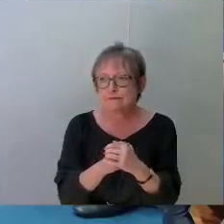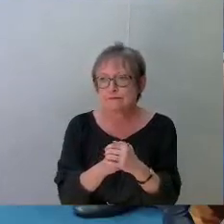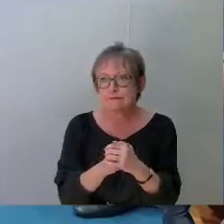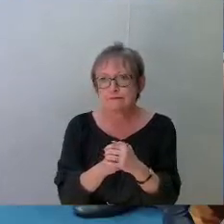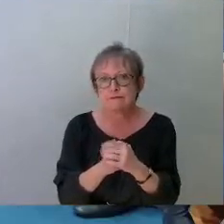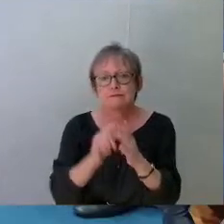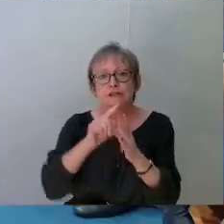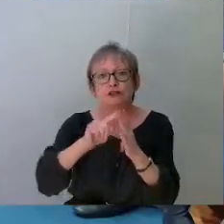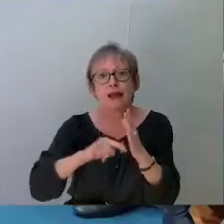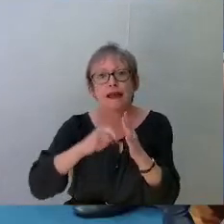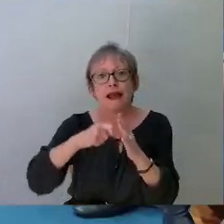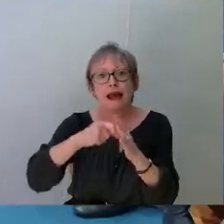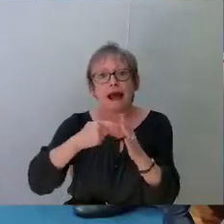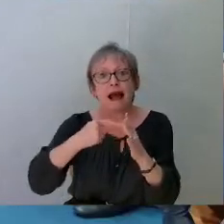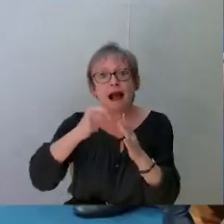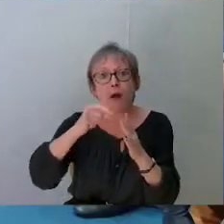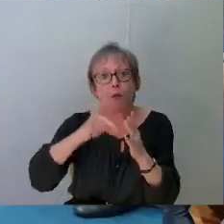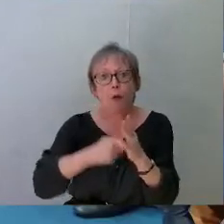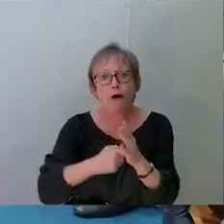Jay Kapoor.